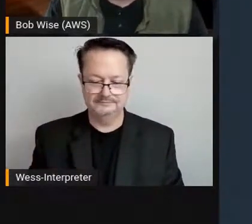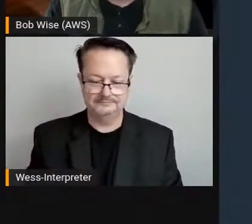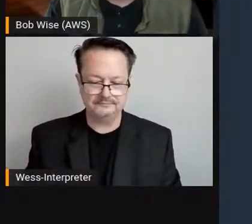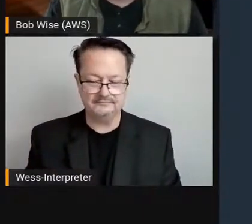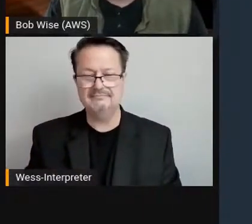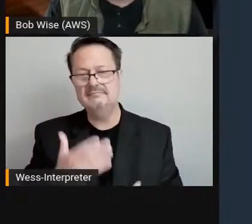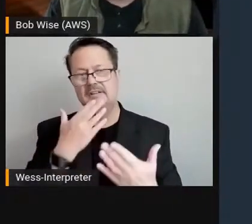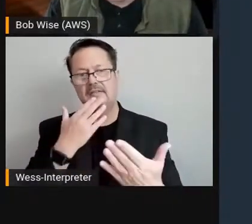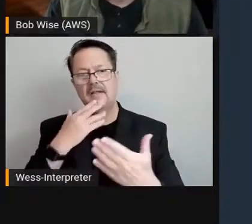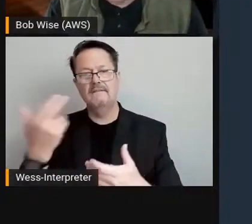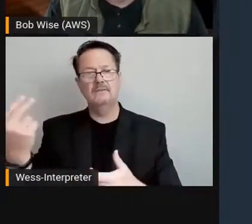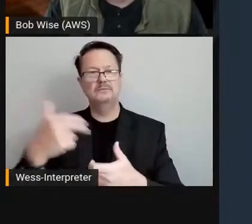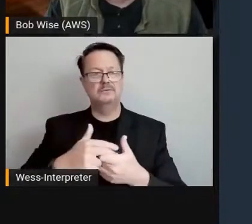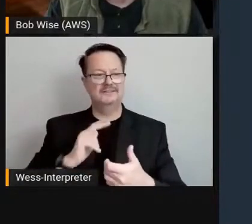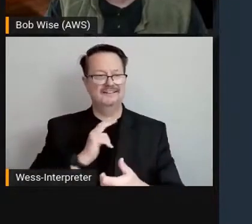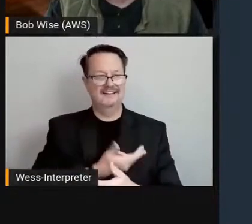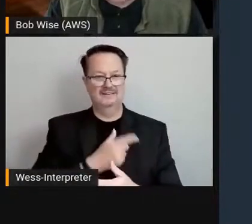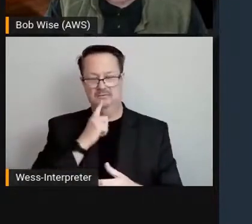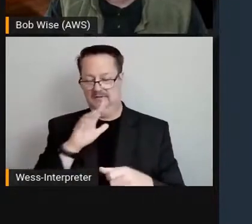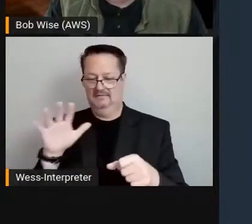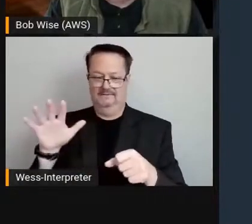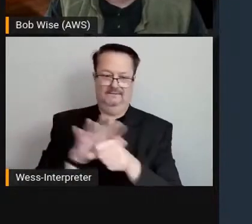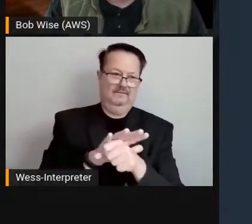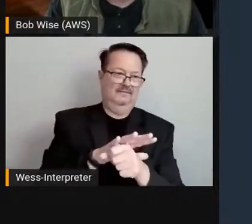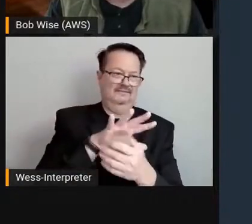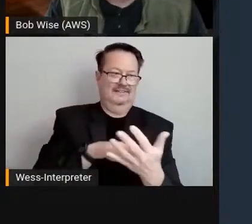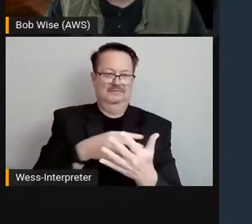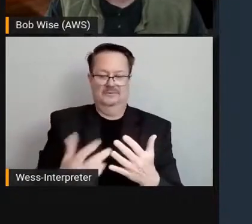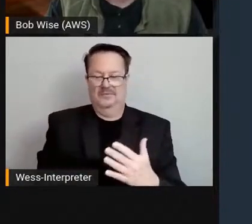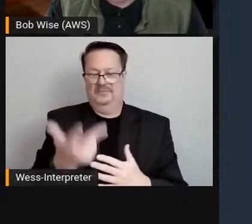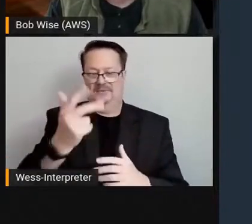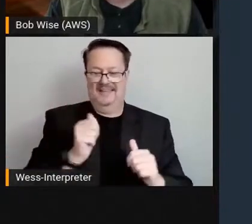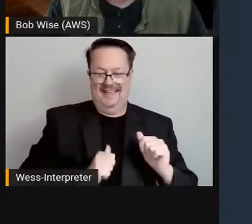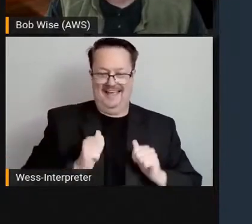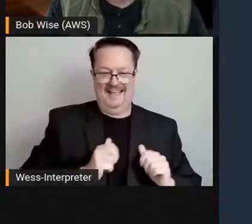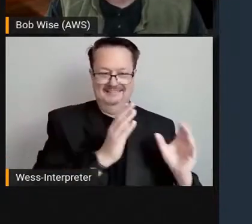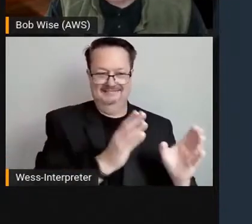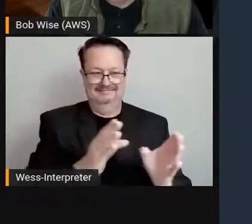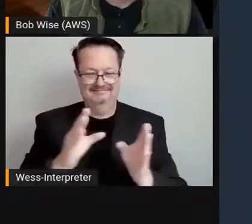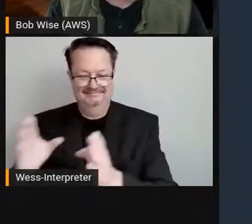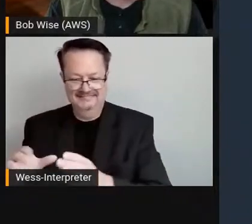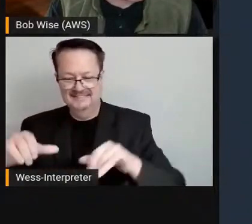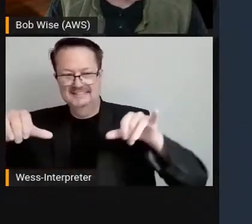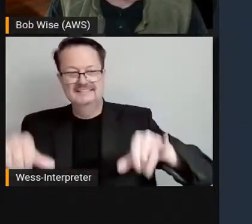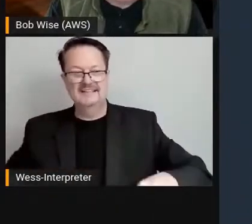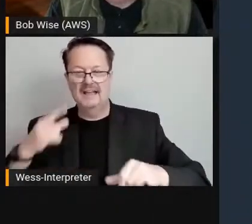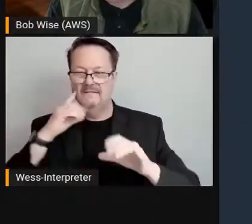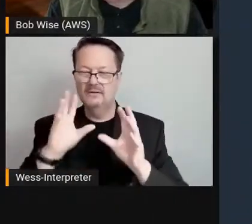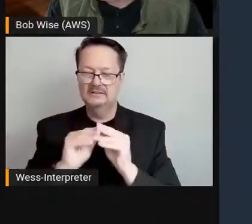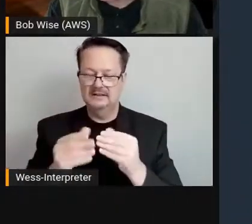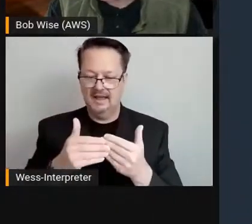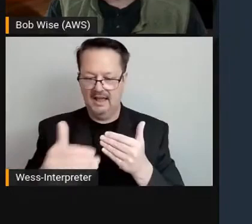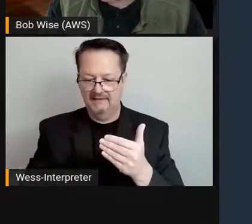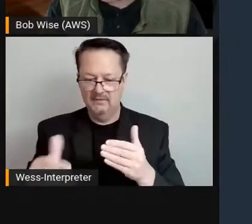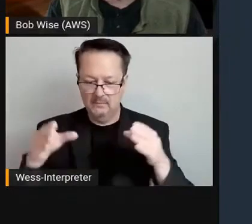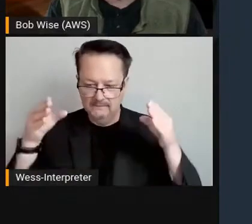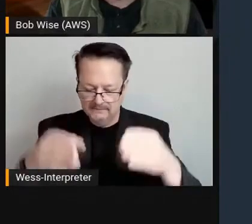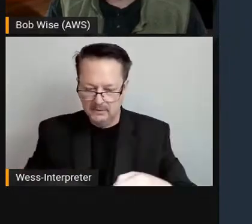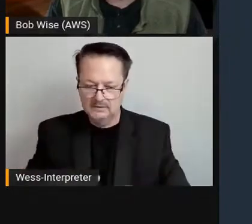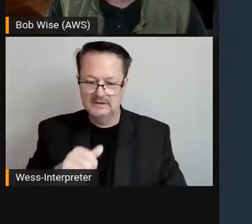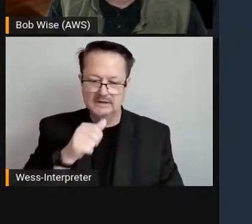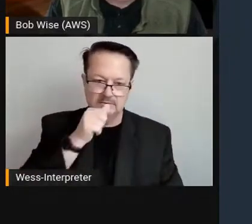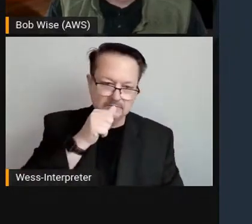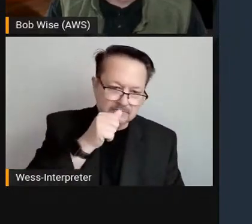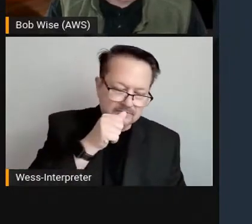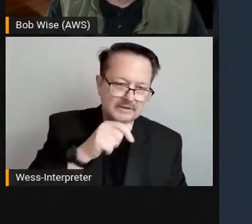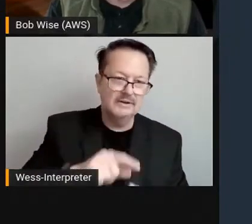Thanks for joining us. Jam-packed day and 3 acts here. Stick around for the session right after this for our focus on security, the roadmap